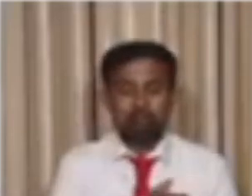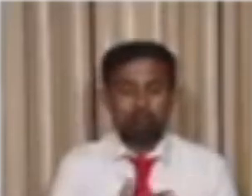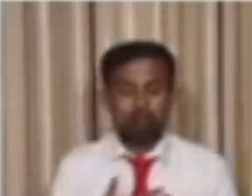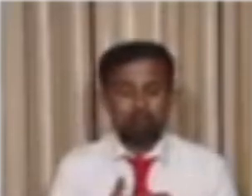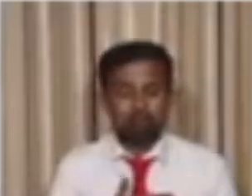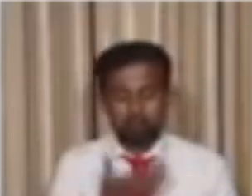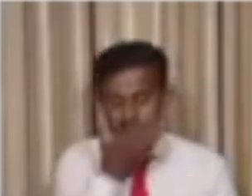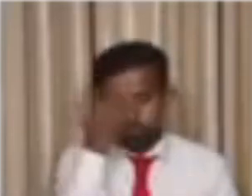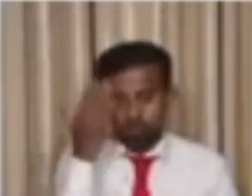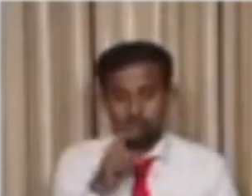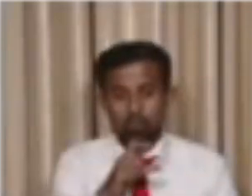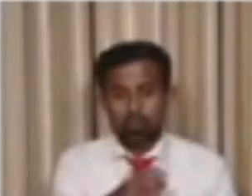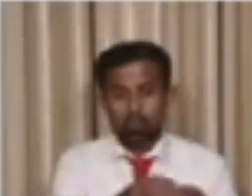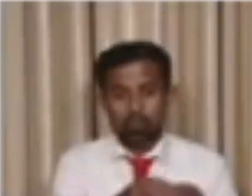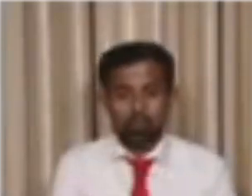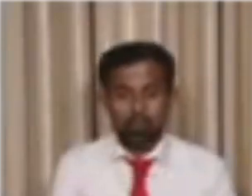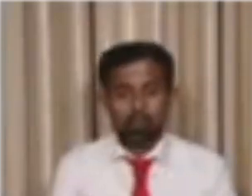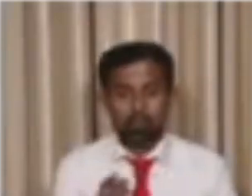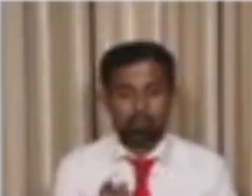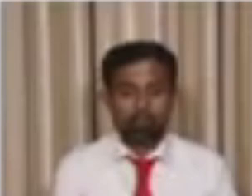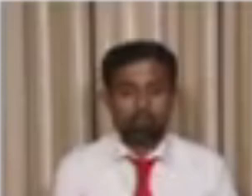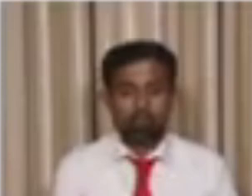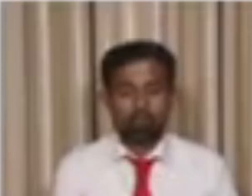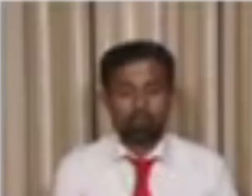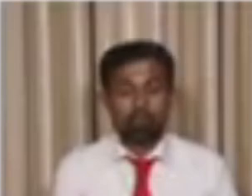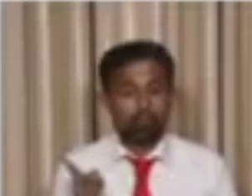disenfranchisement. But of course, soon after independence,